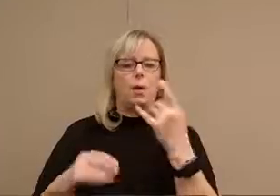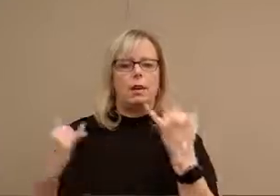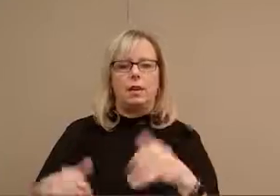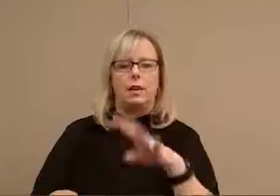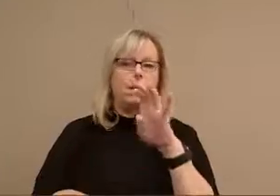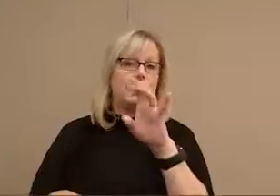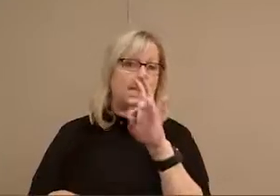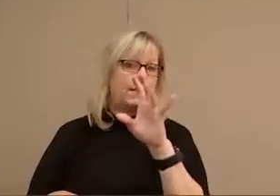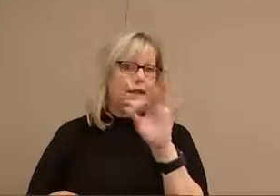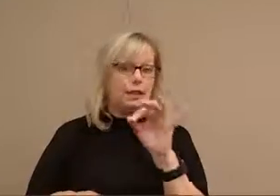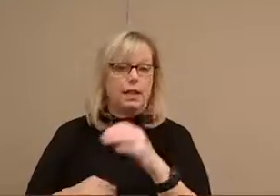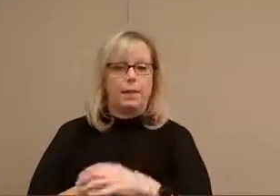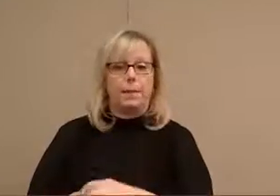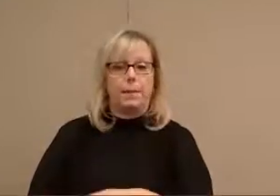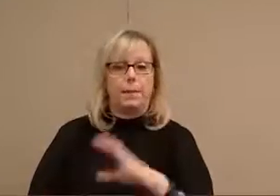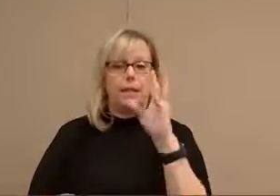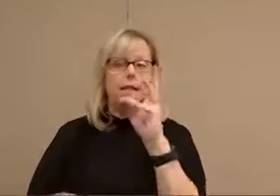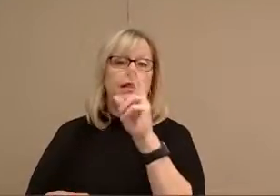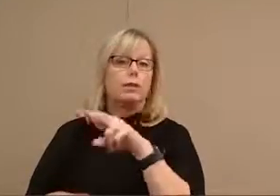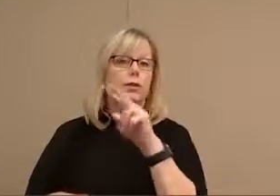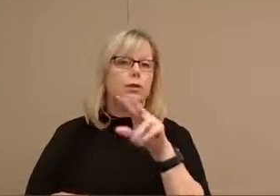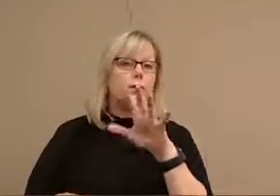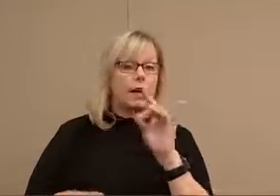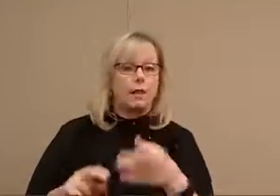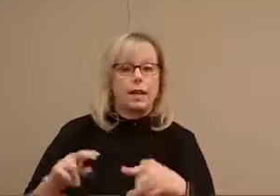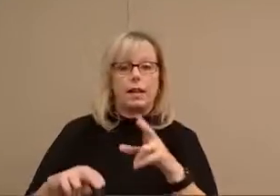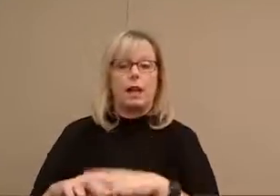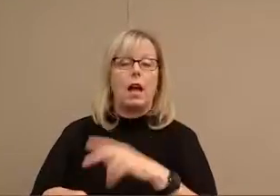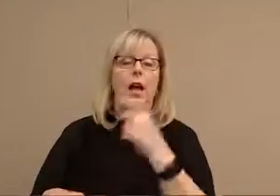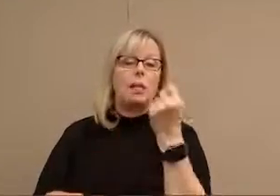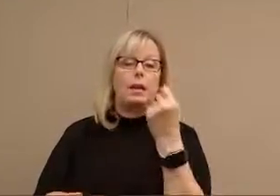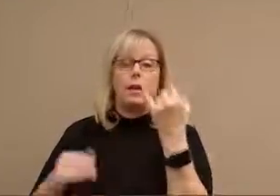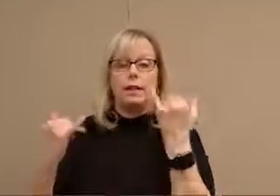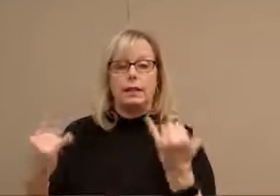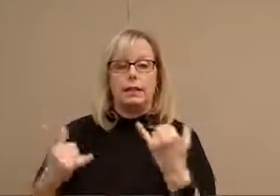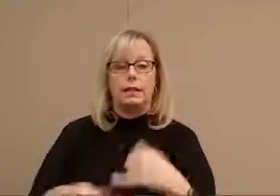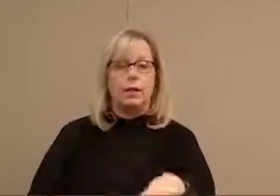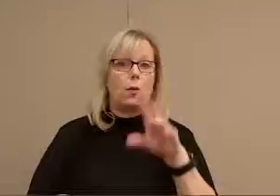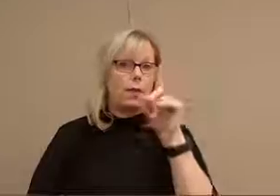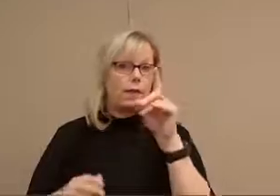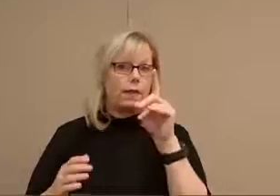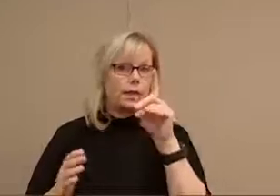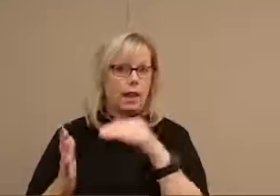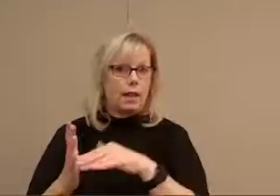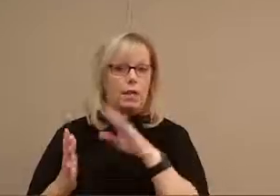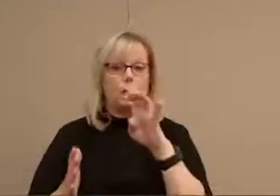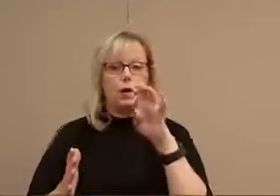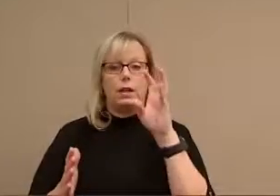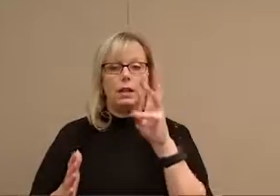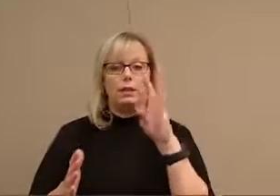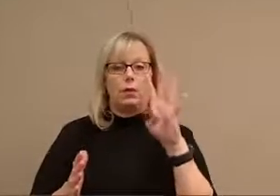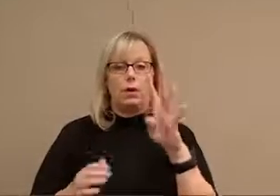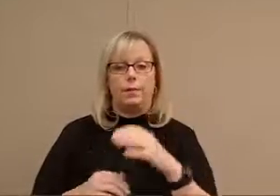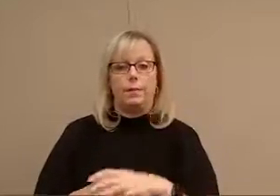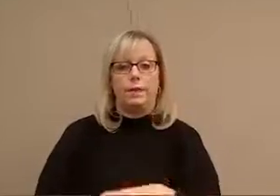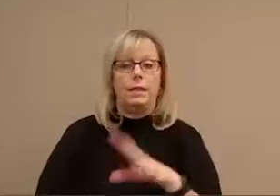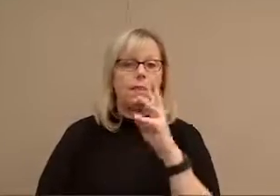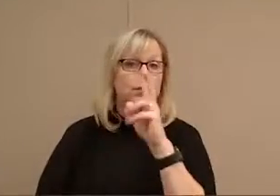to 479. 62258 up 11 to